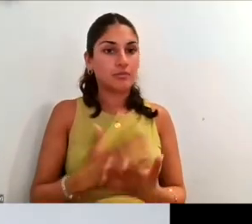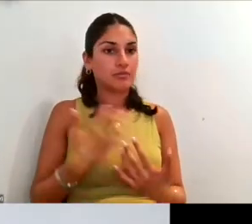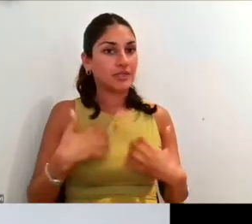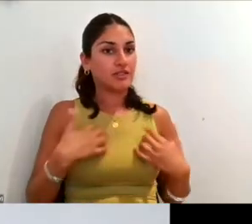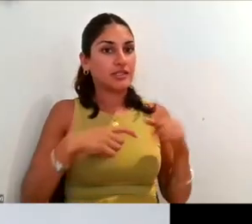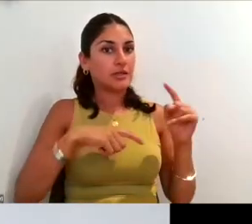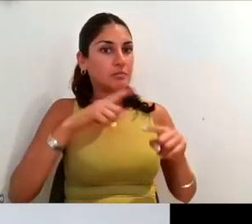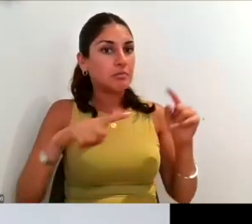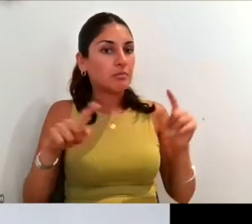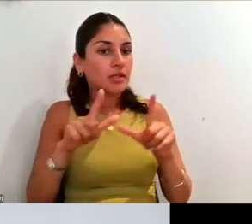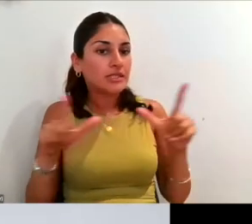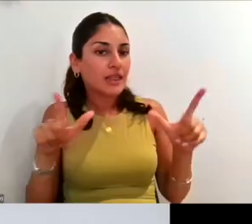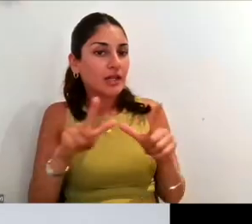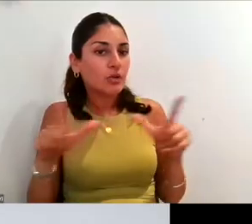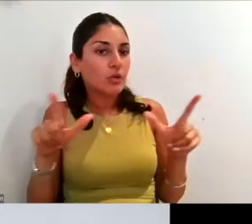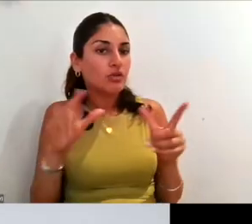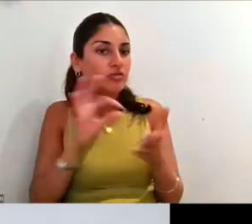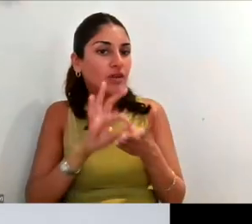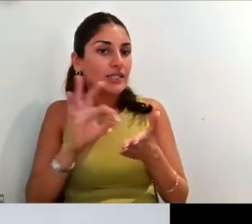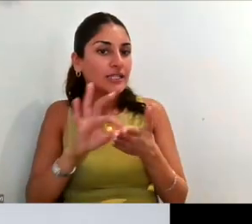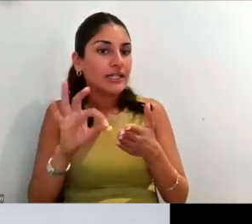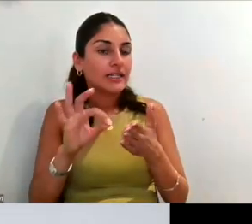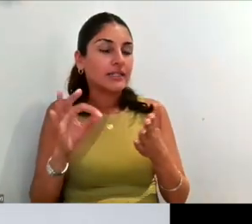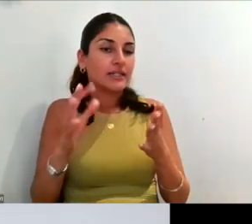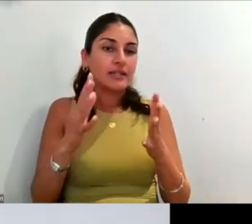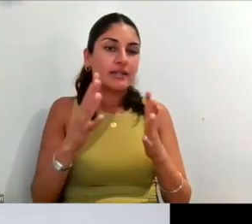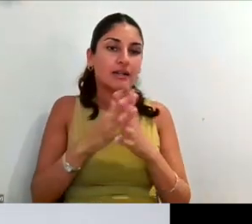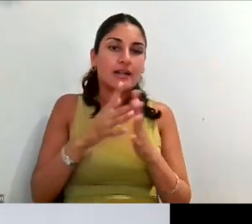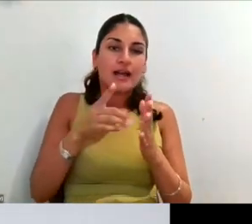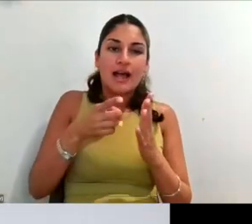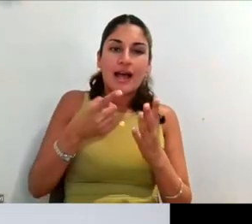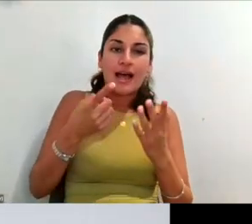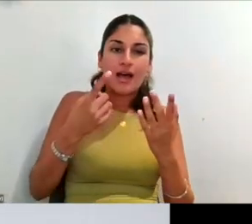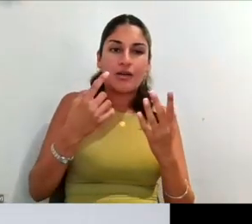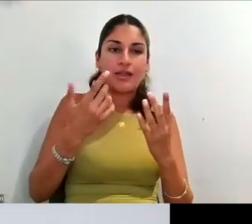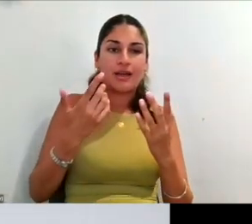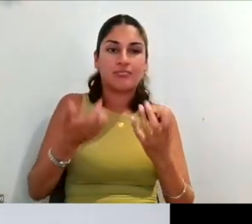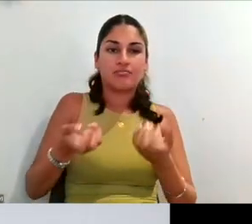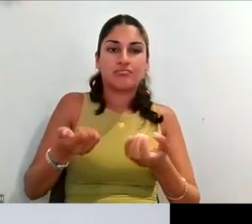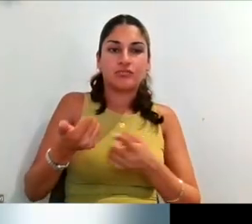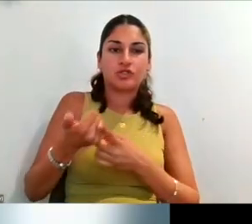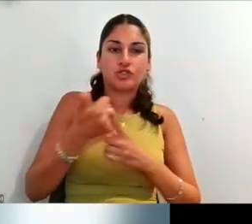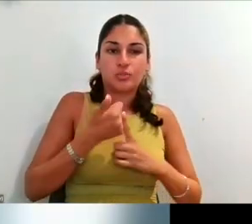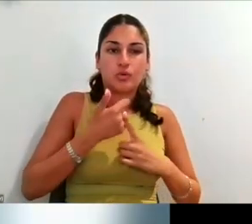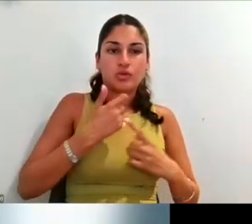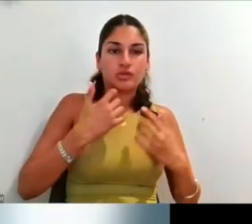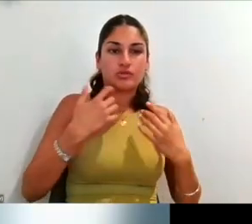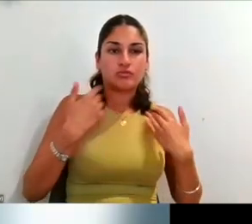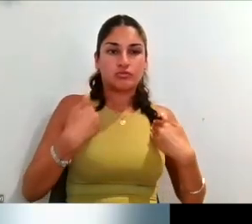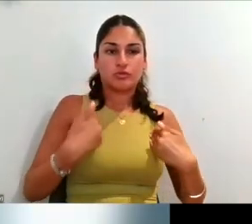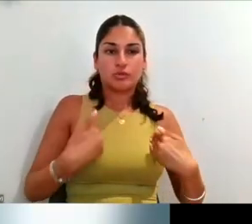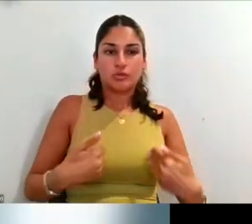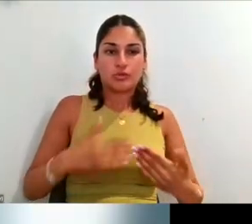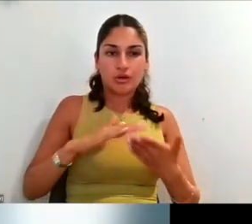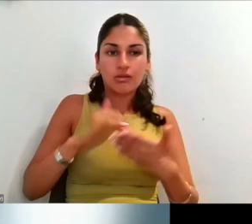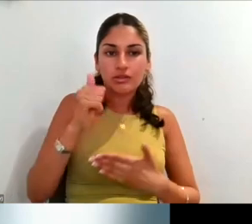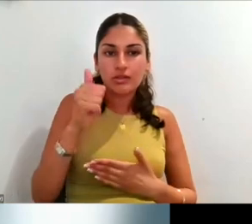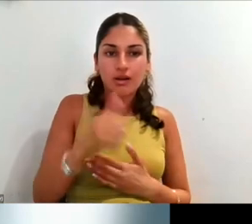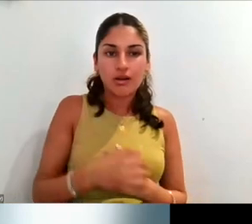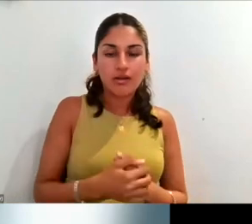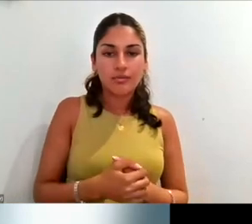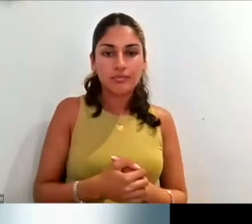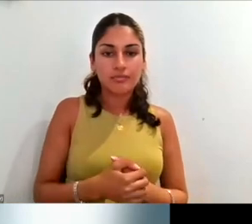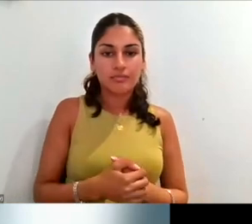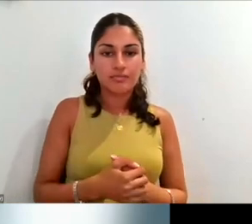writing. So, and how that can help bridge cultures and people. So, yeah. It was really beautiful. It was very, very